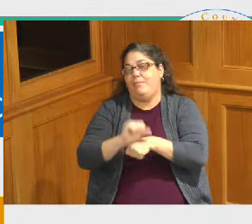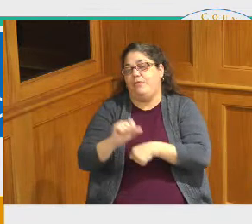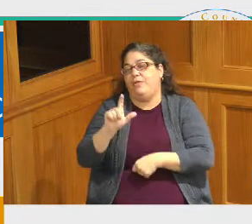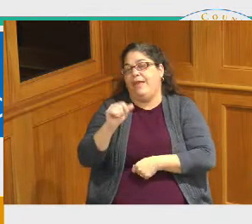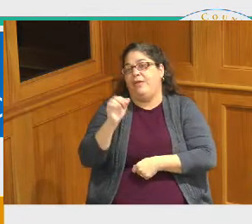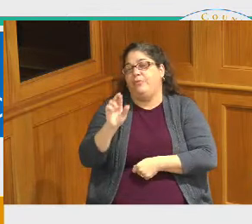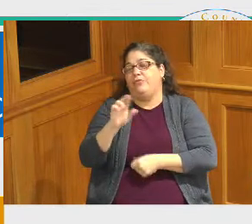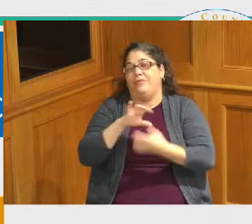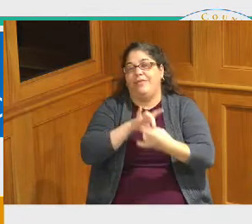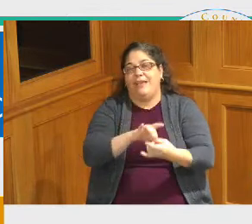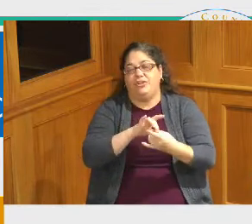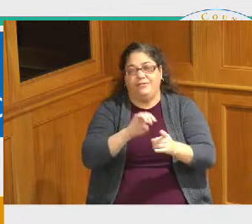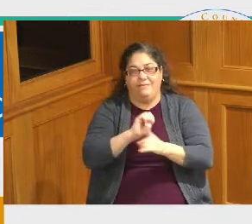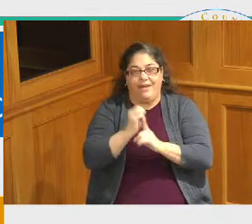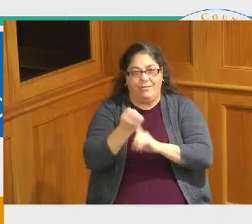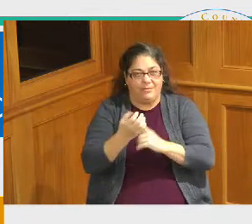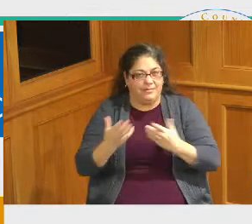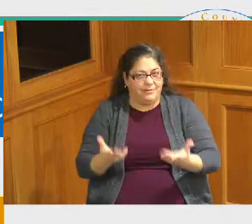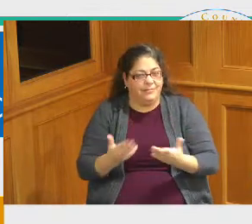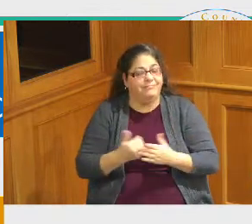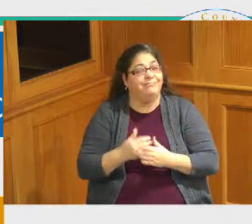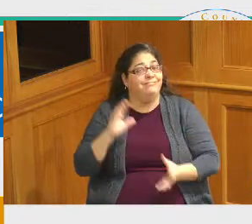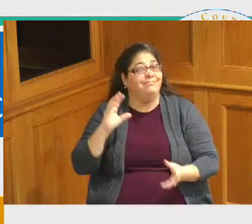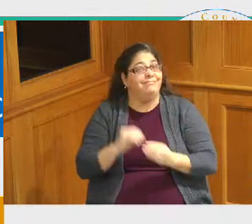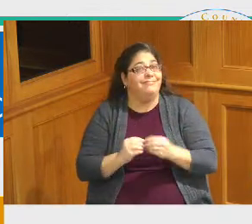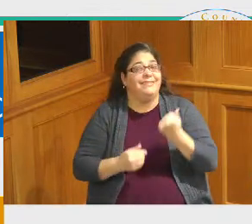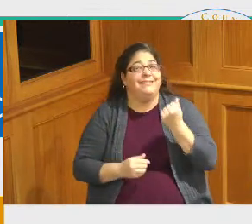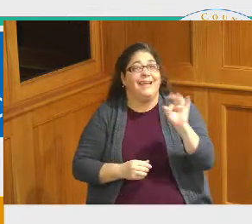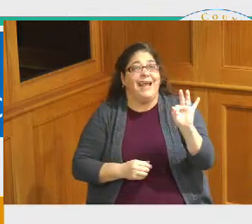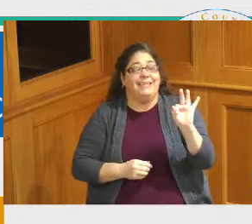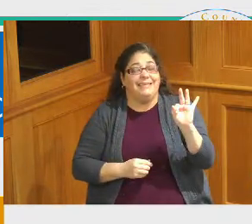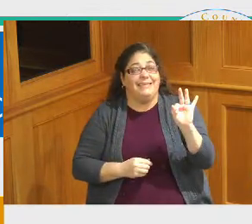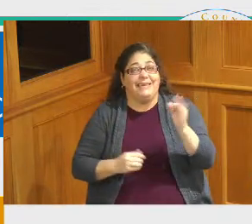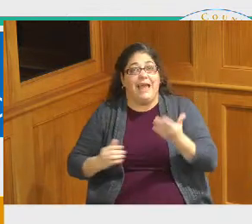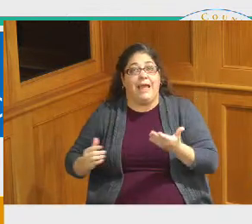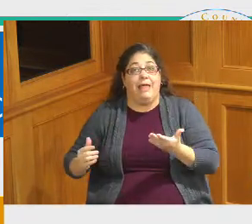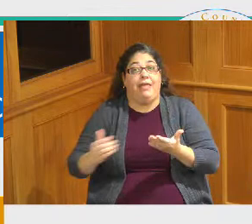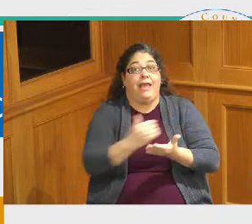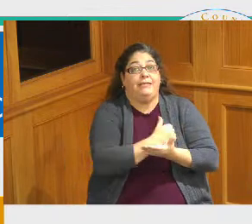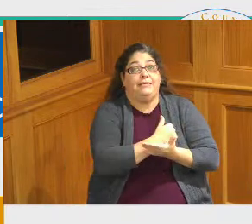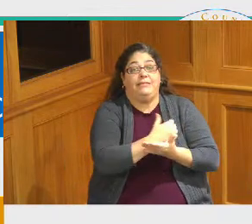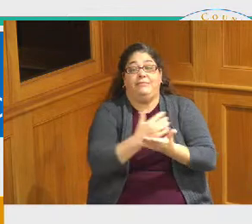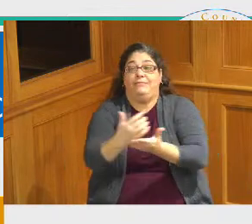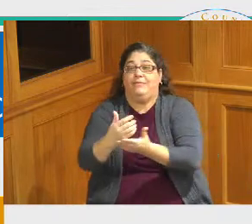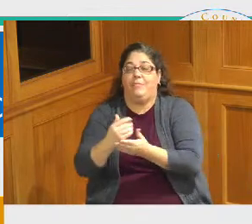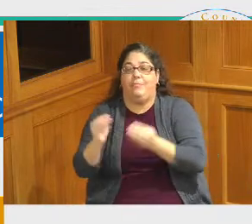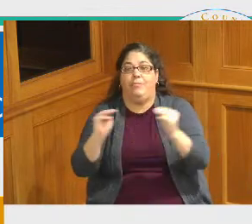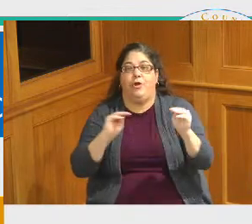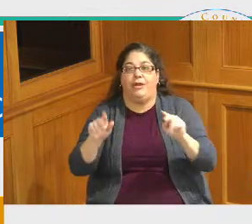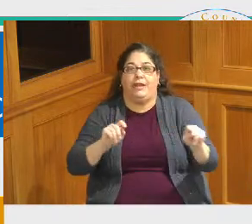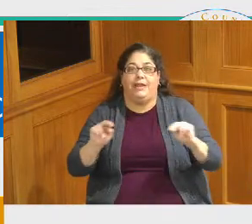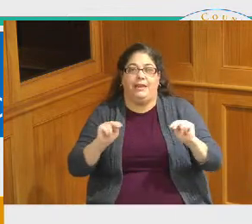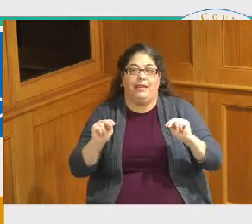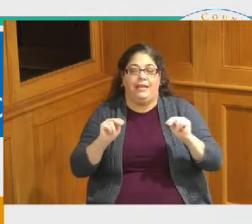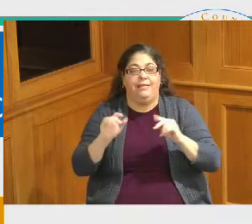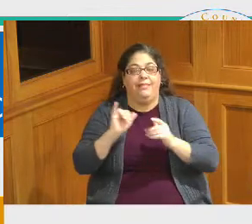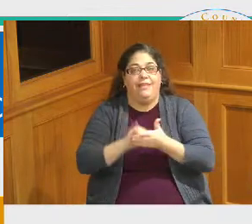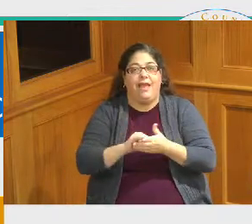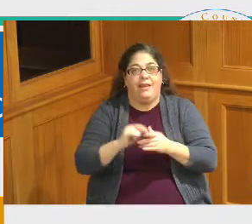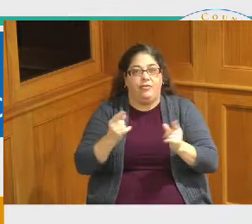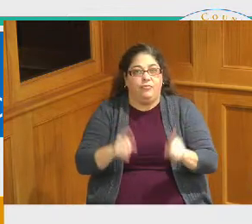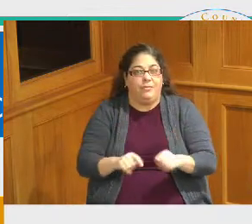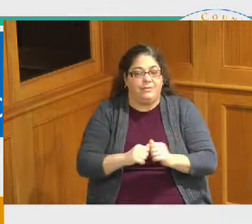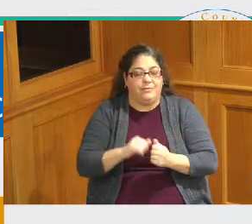here. We now have 19 collective bargaining agreements. We just got a new one, or we're in the process of getting a